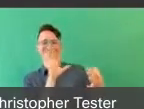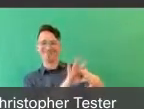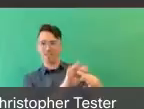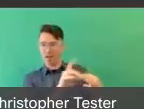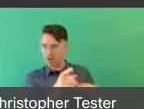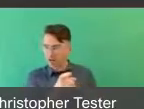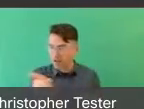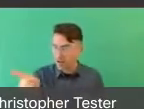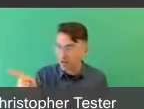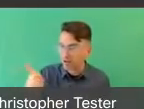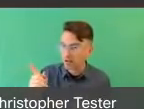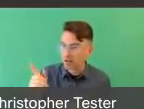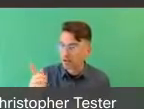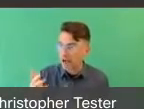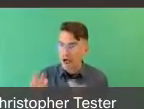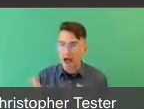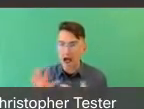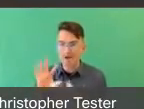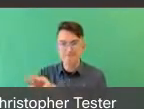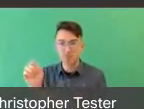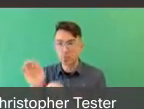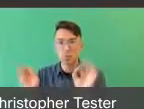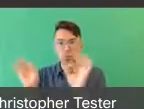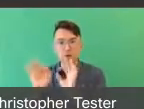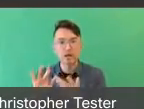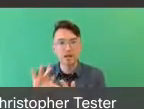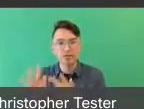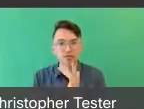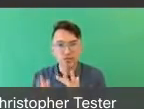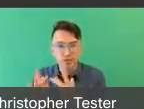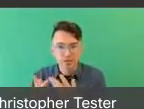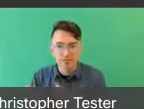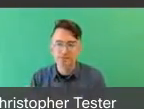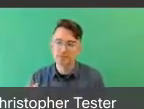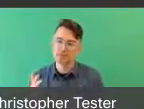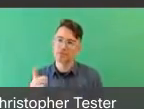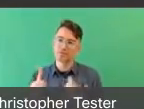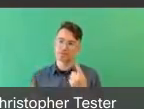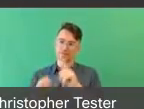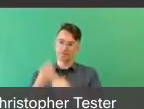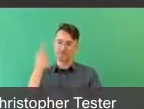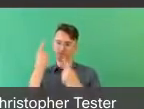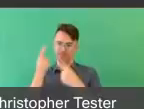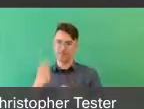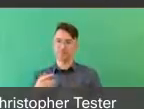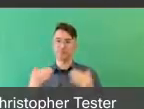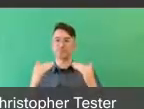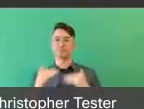now going to go back to Dr. Tedros for his commitment on youth and mental health.